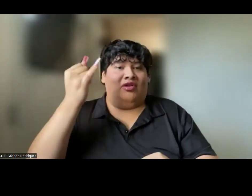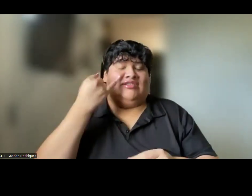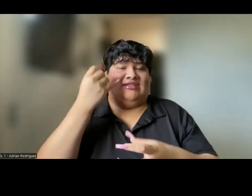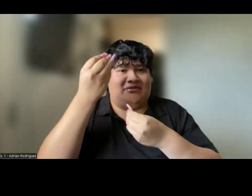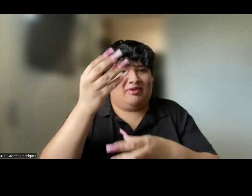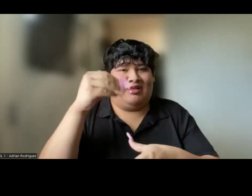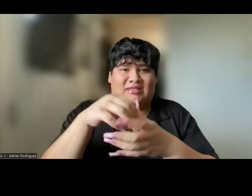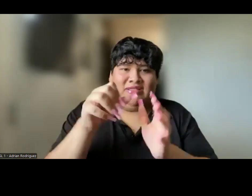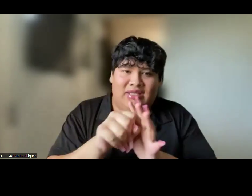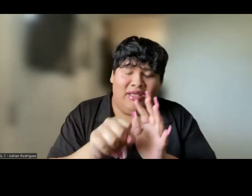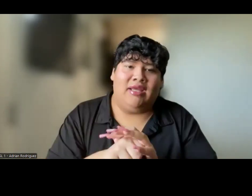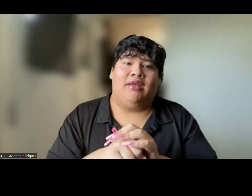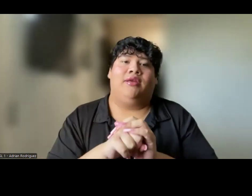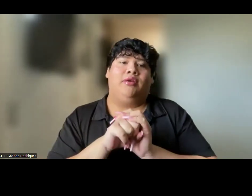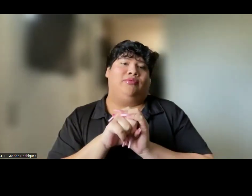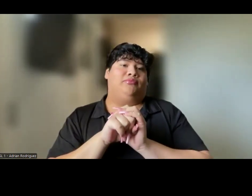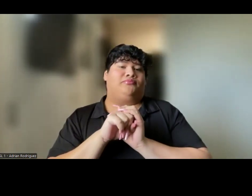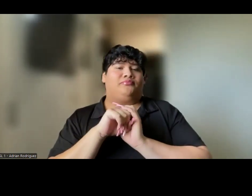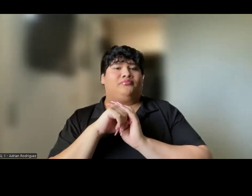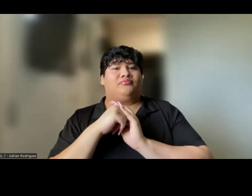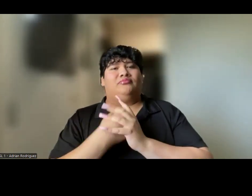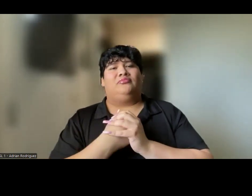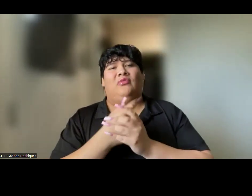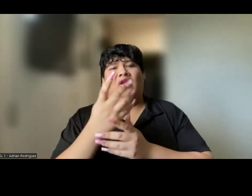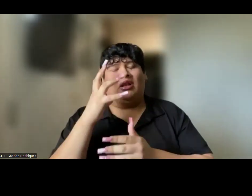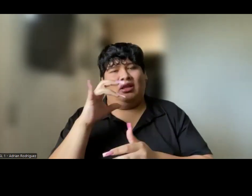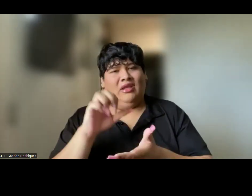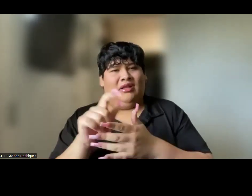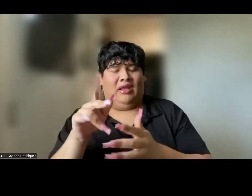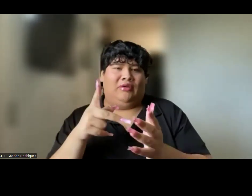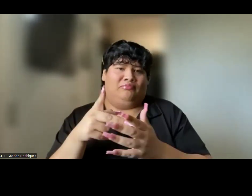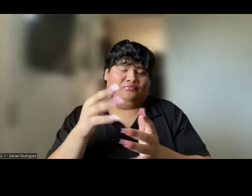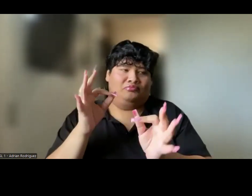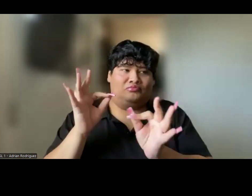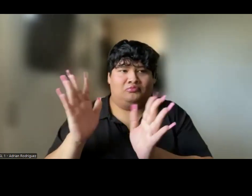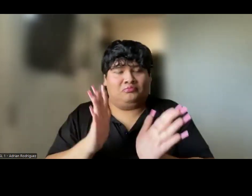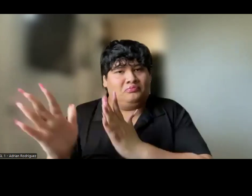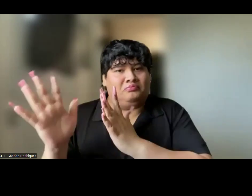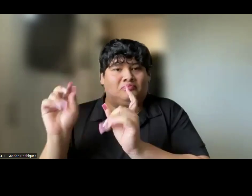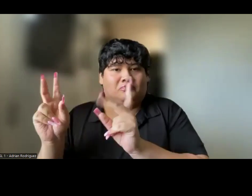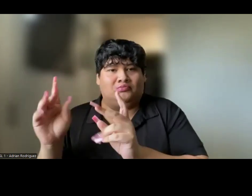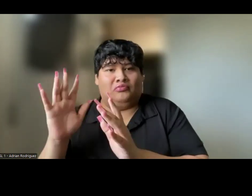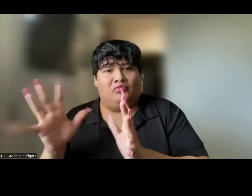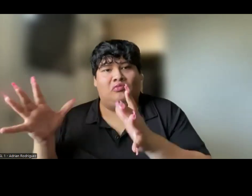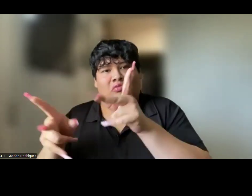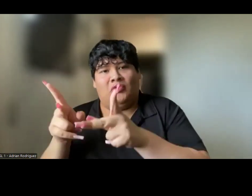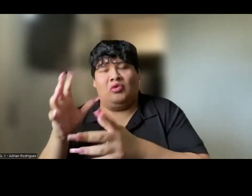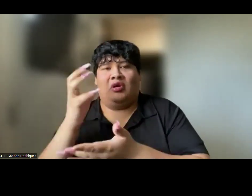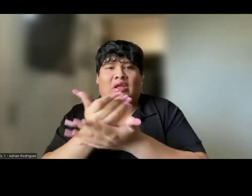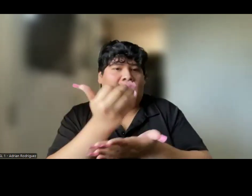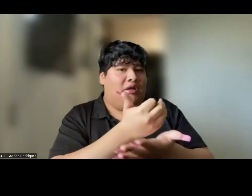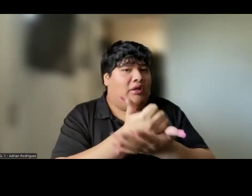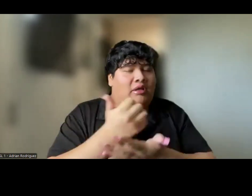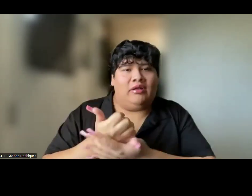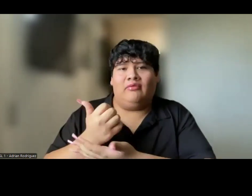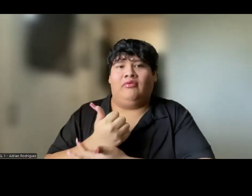State. And we're kind of able to get that, kicked off into both this and the Alzheimer's work kind of collectively,